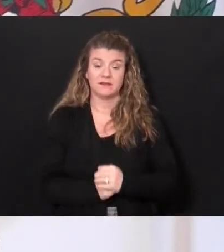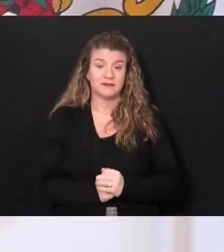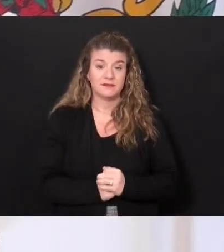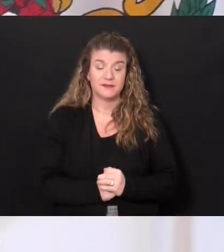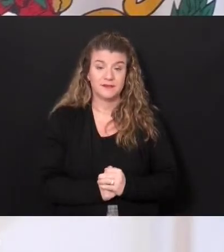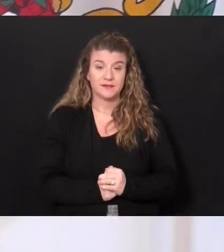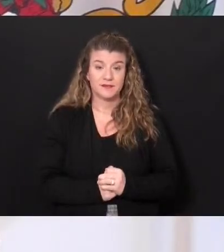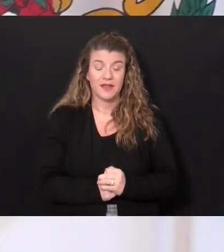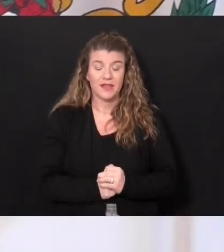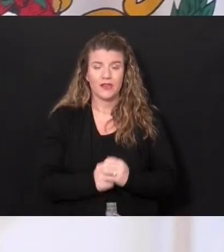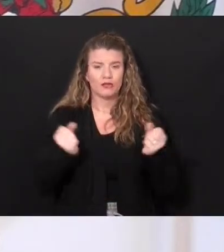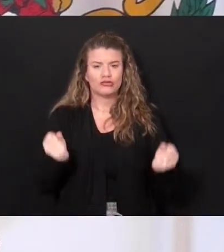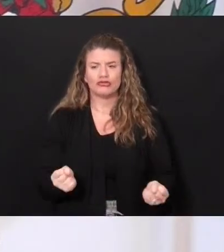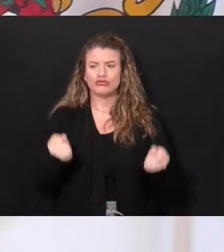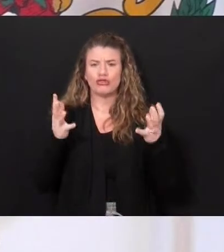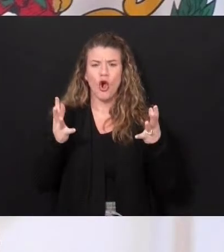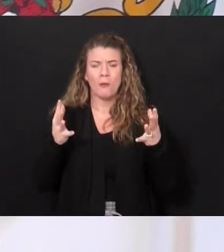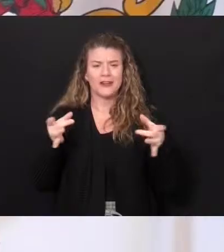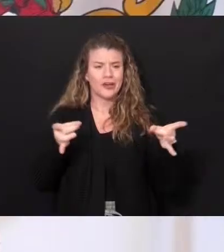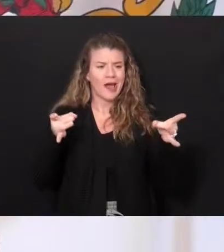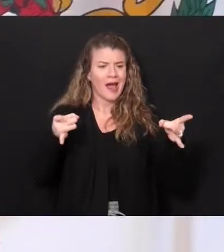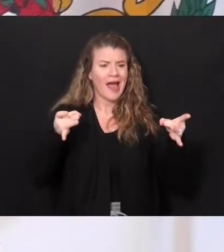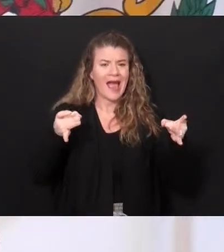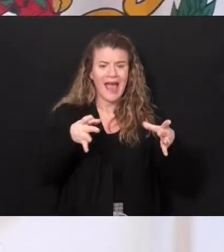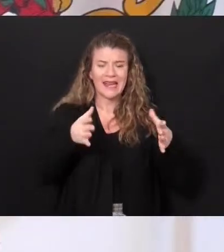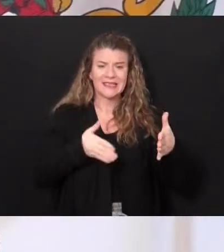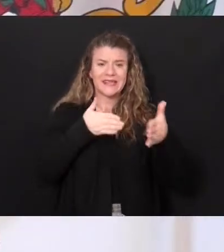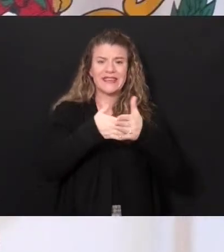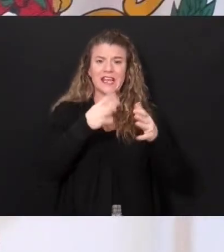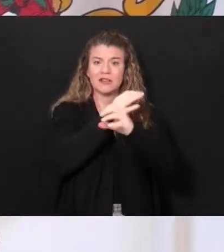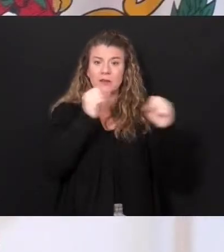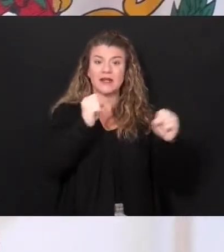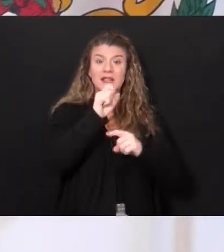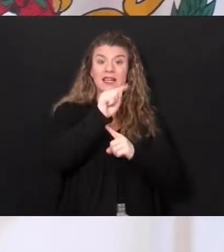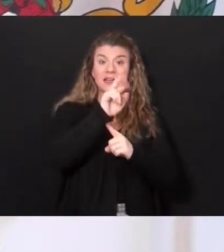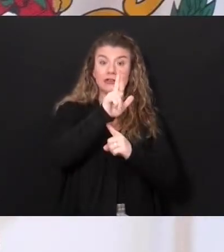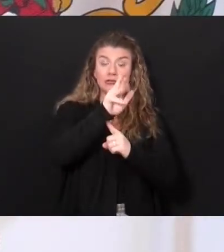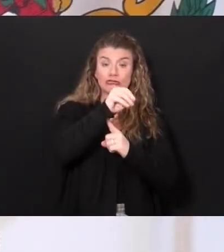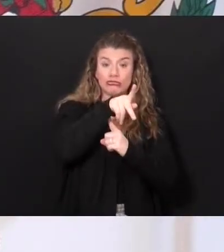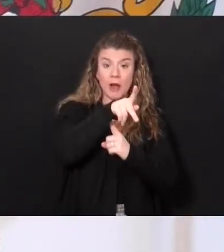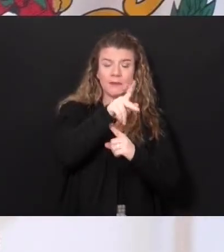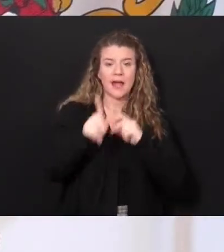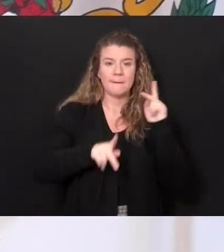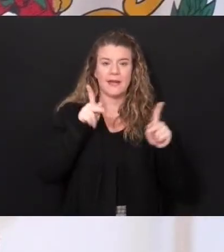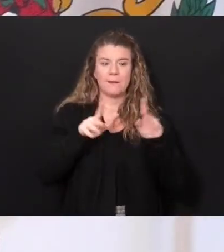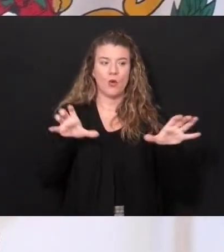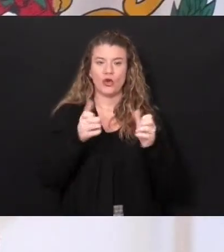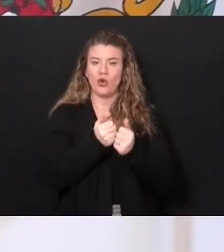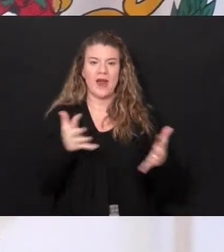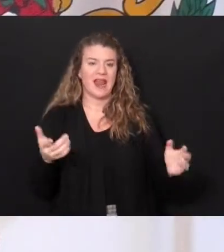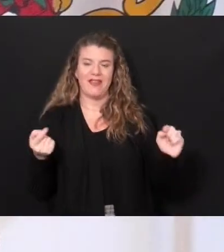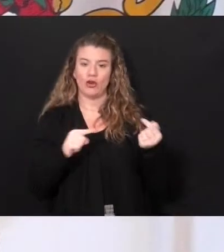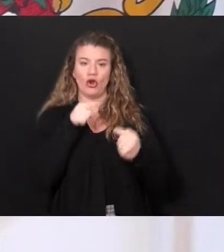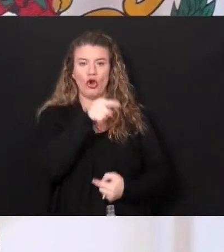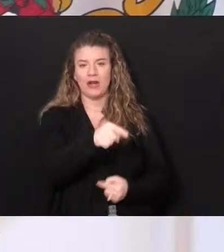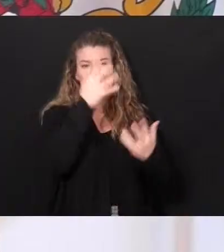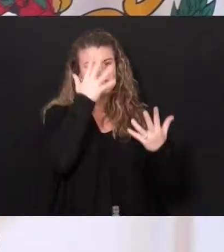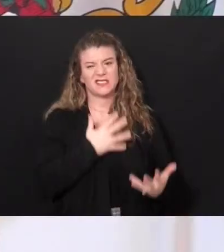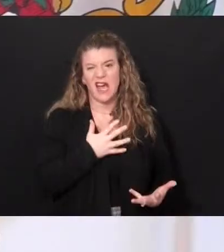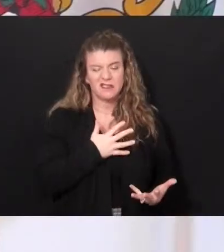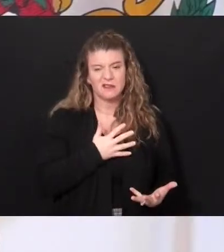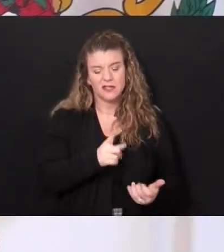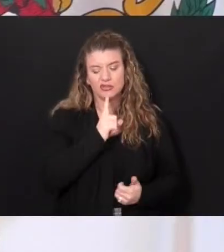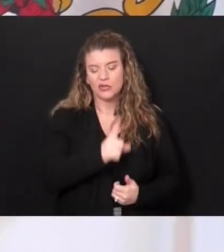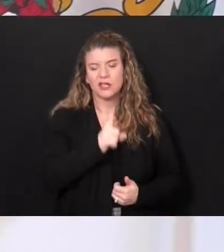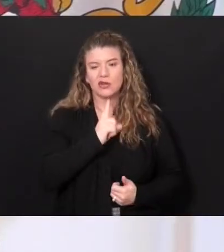There was so much hatred towards Donald Trump that people would have done anything in the world to hurt him. It's really sad. It's really,